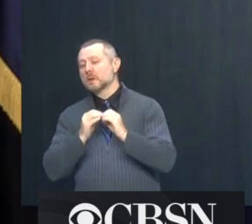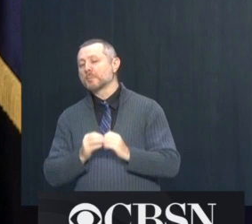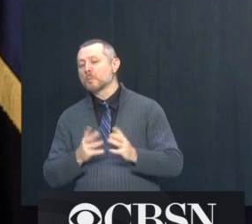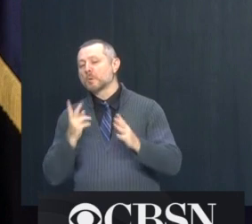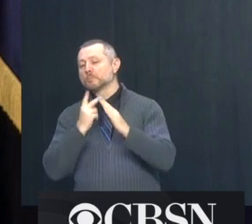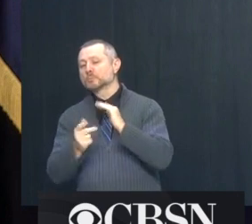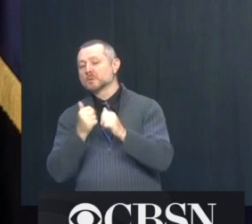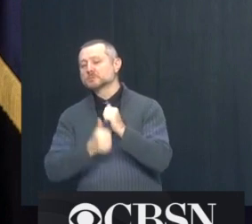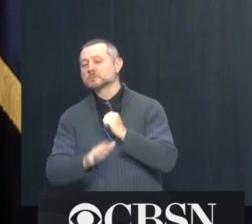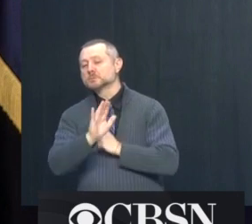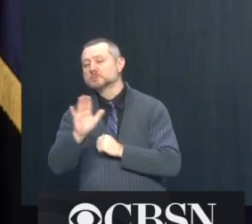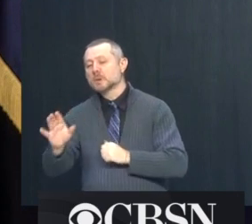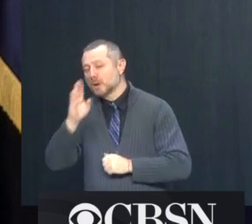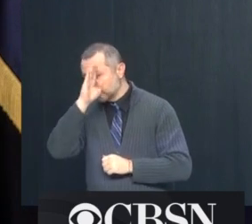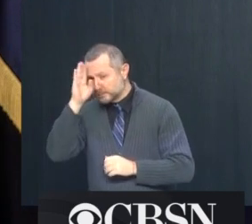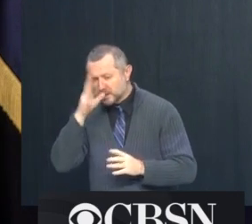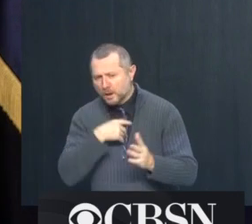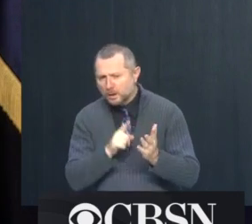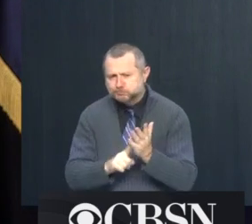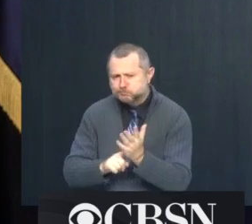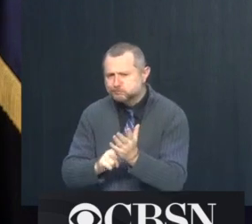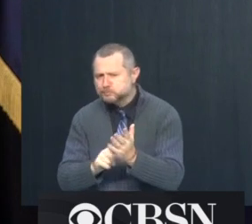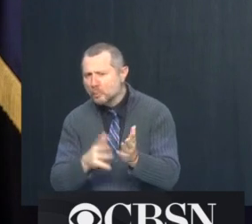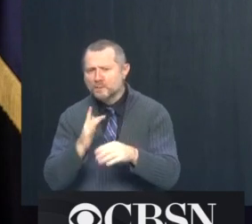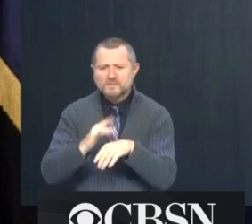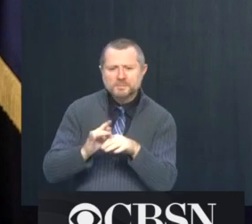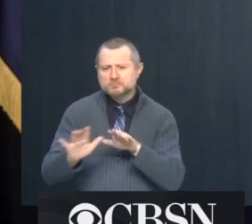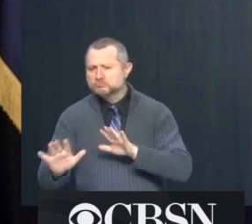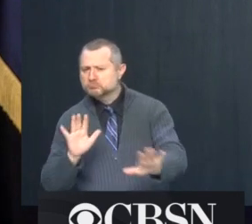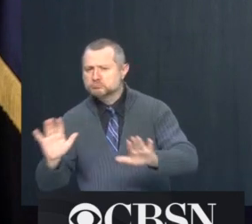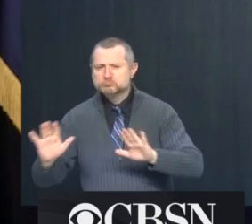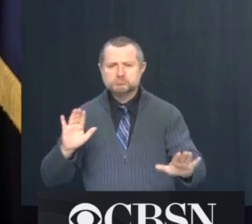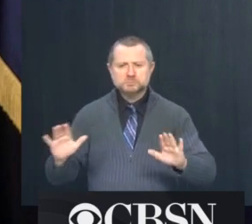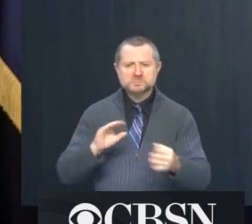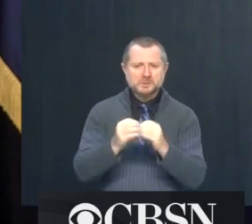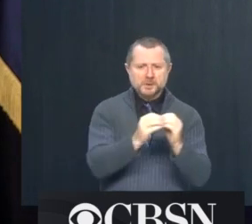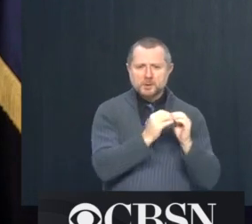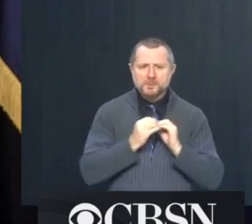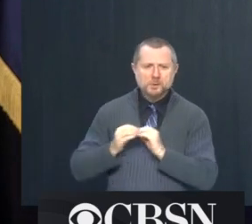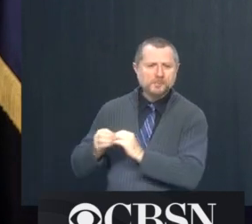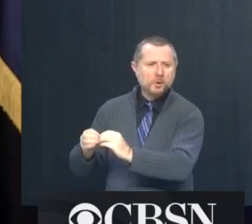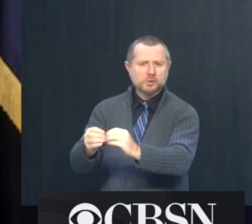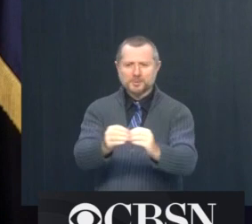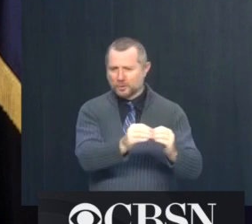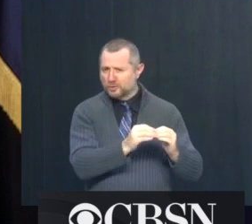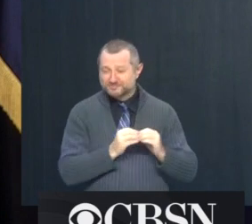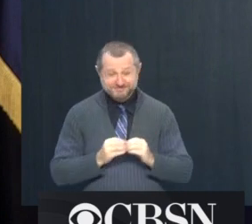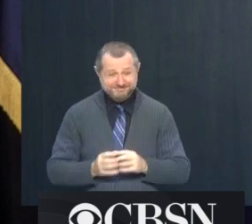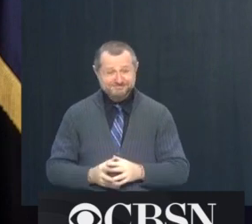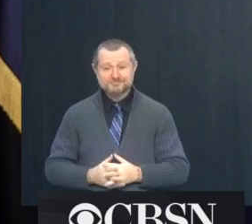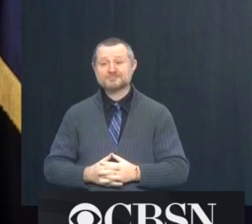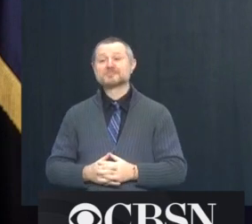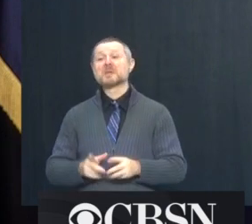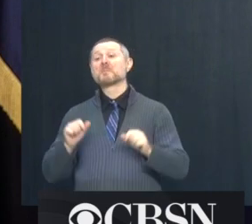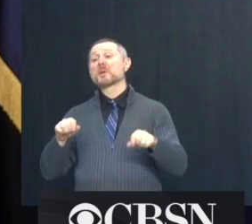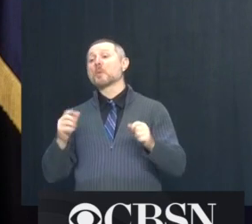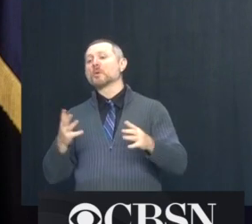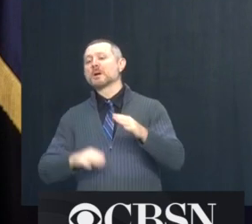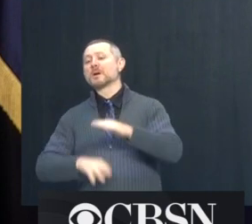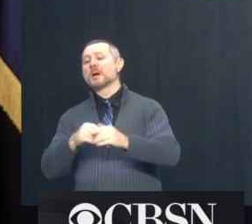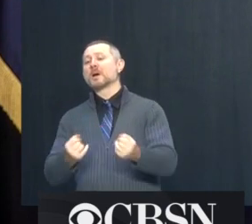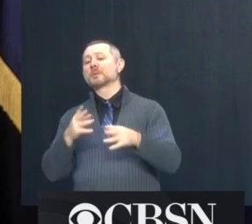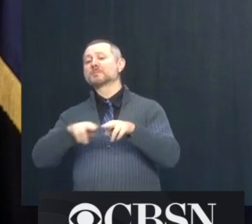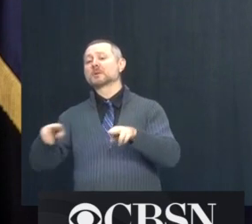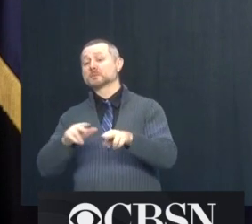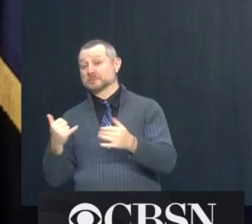are in terms of availability. Because capacity is how many beds do you have available